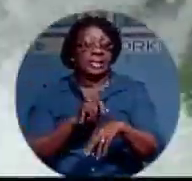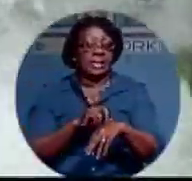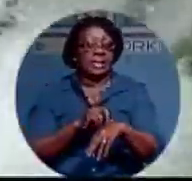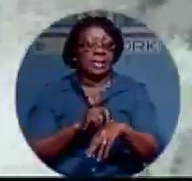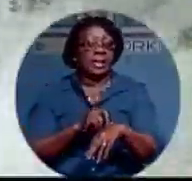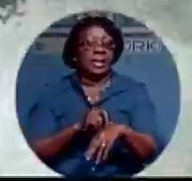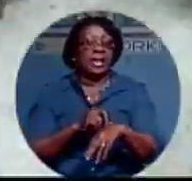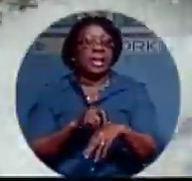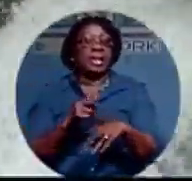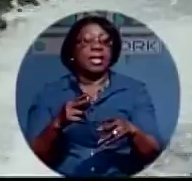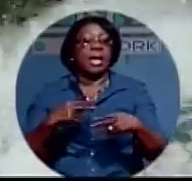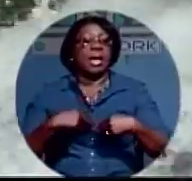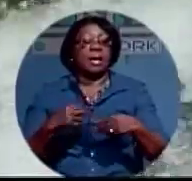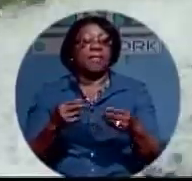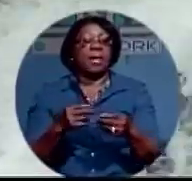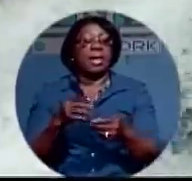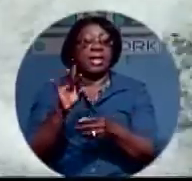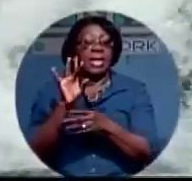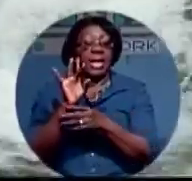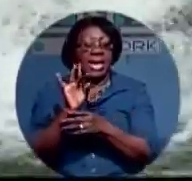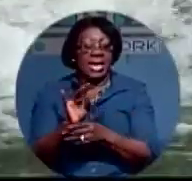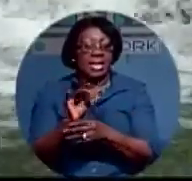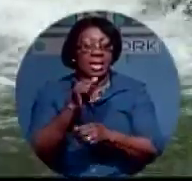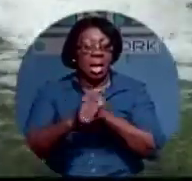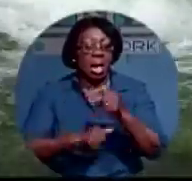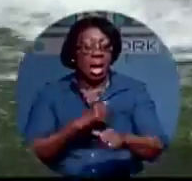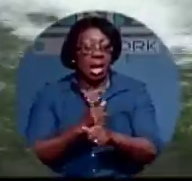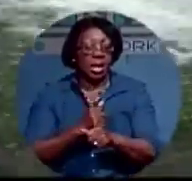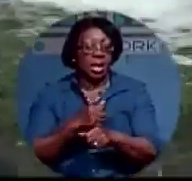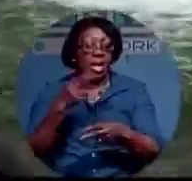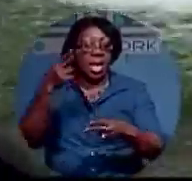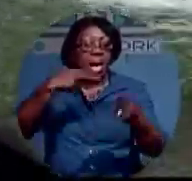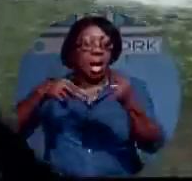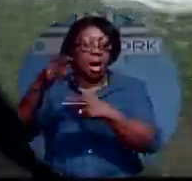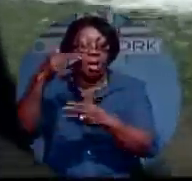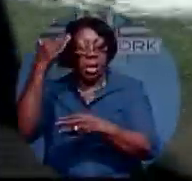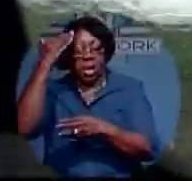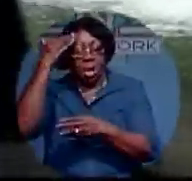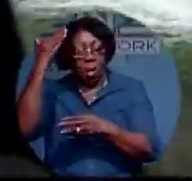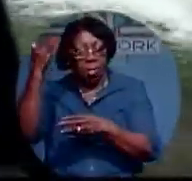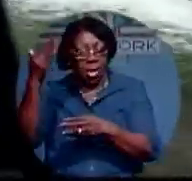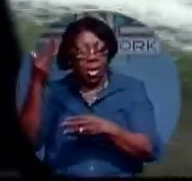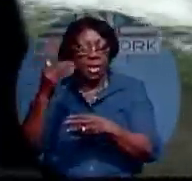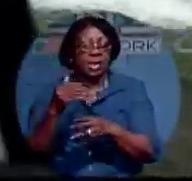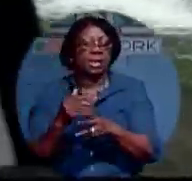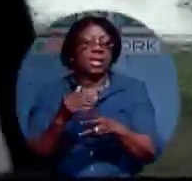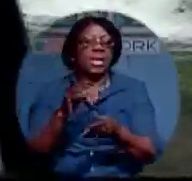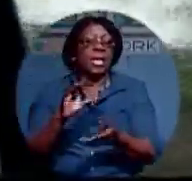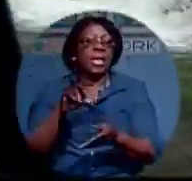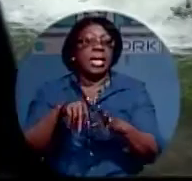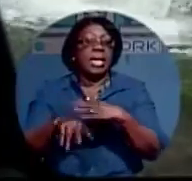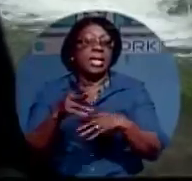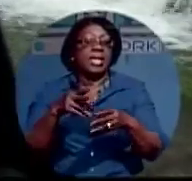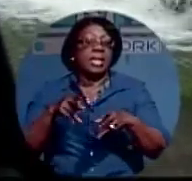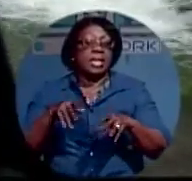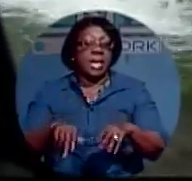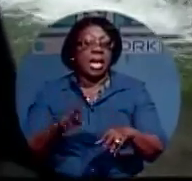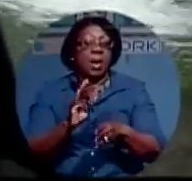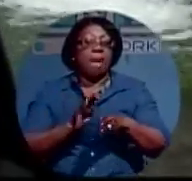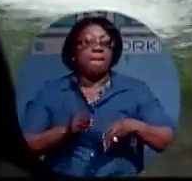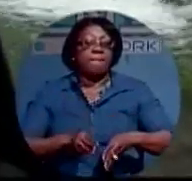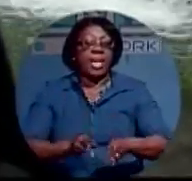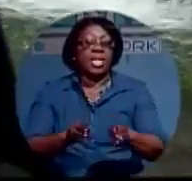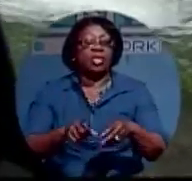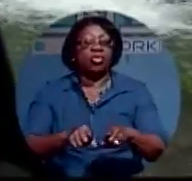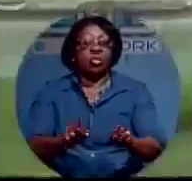NEMA, hosted their 8th annual Hurricane Awareness Exhibition in the heart of Roslyn Square this morning. NEMA officials say the